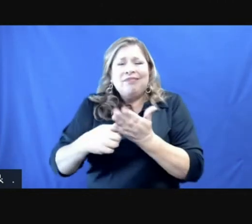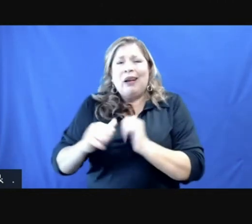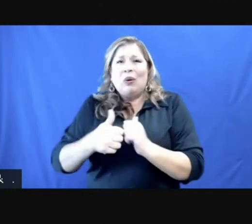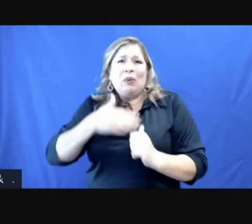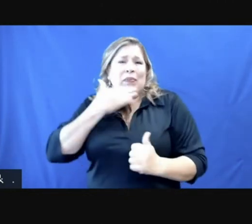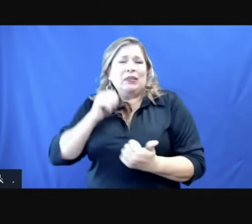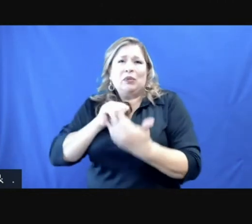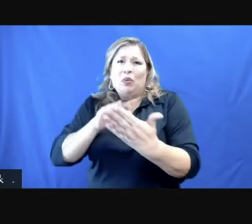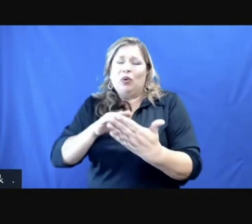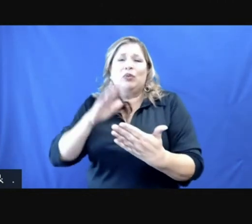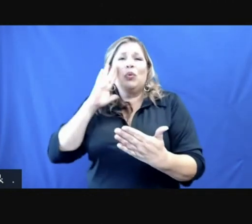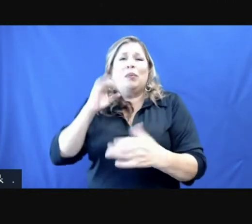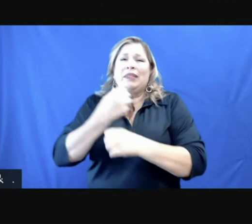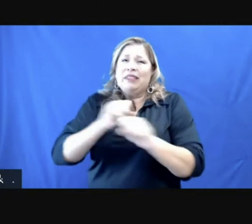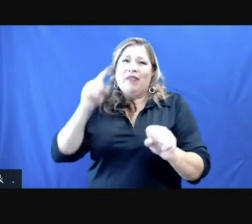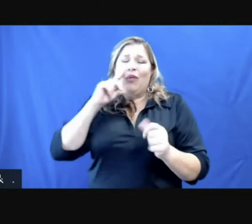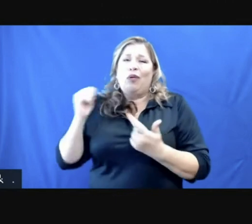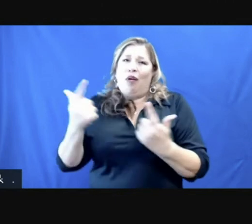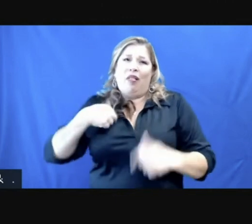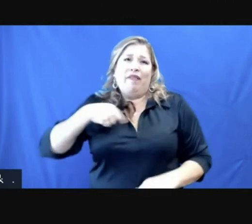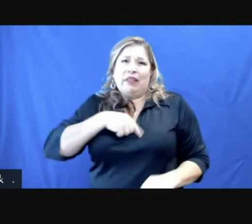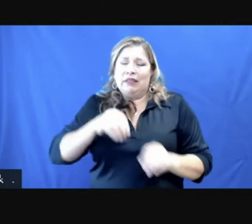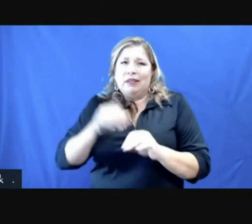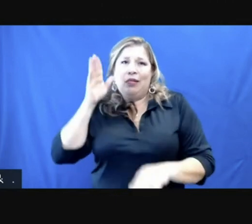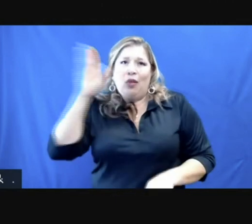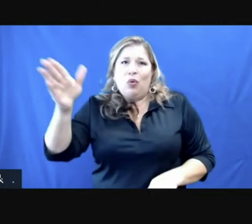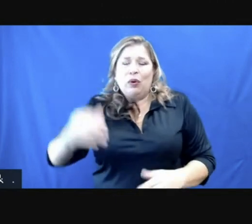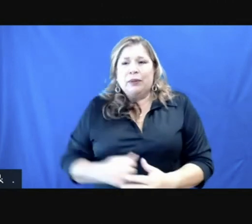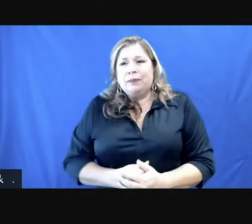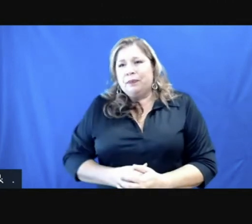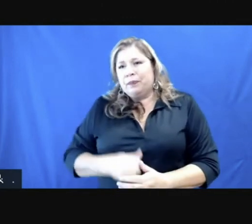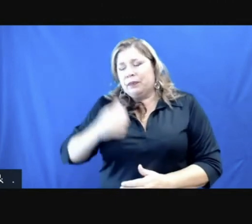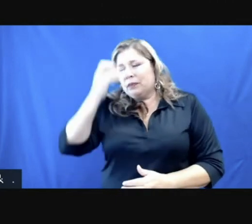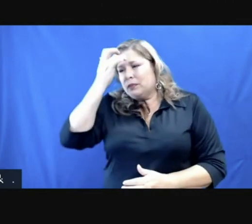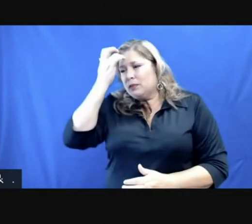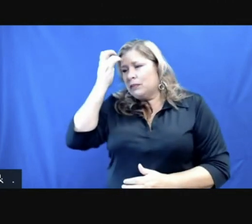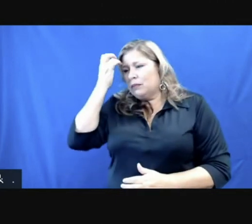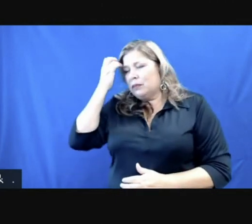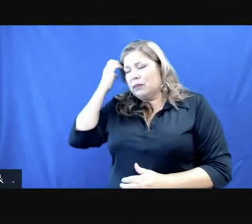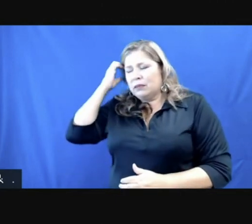us. Lena Howland, KXTV.